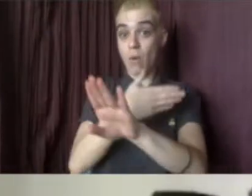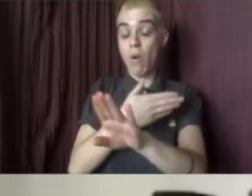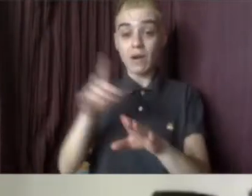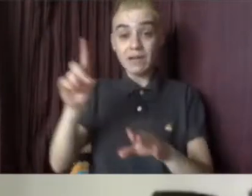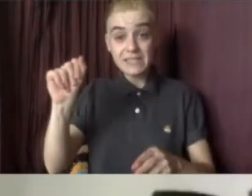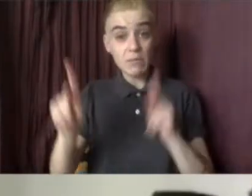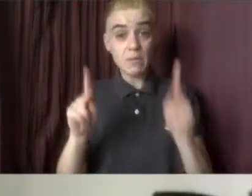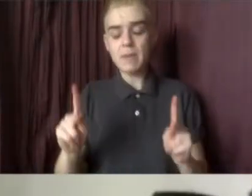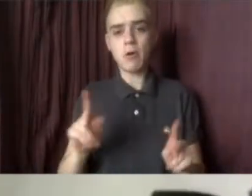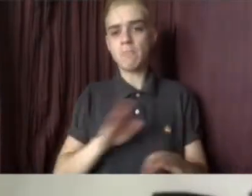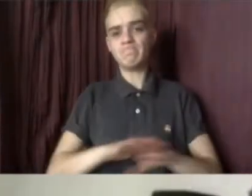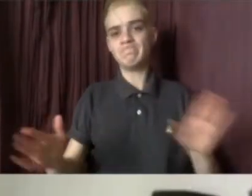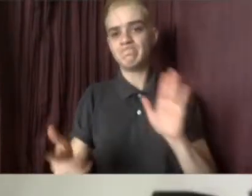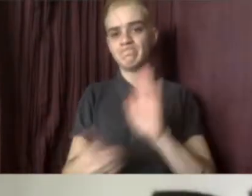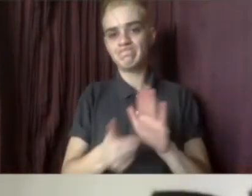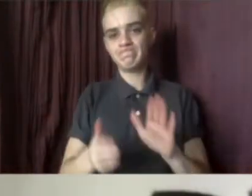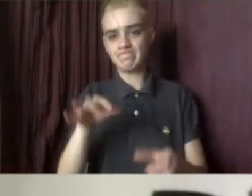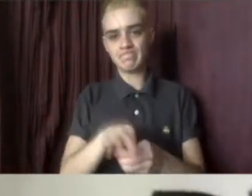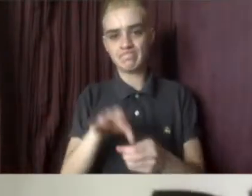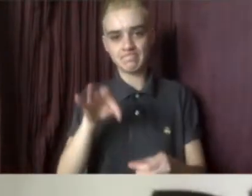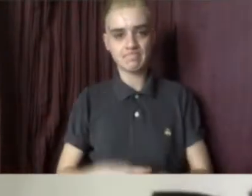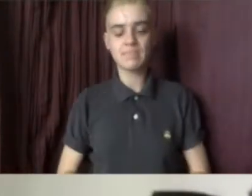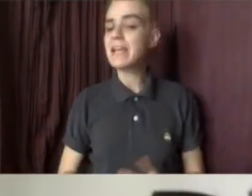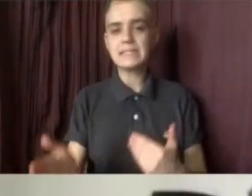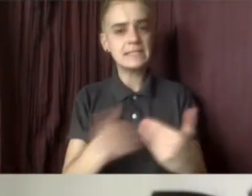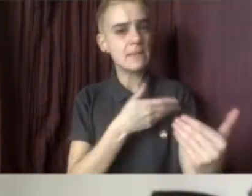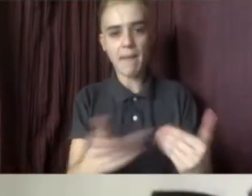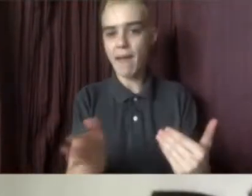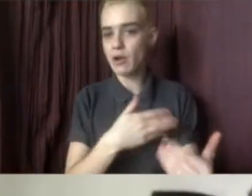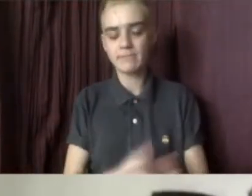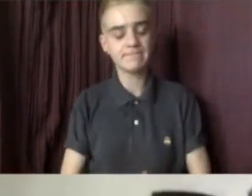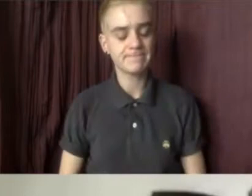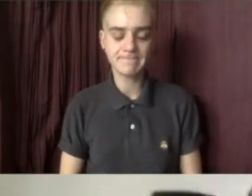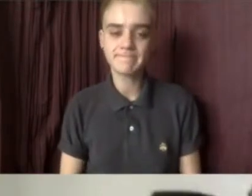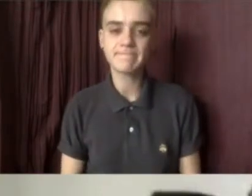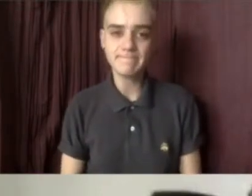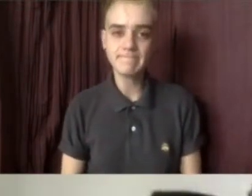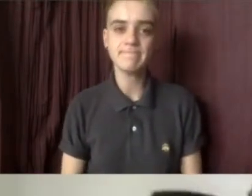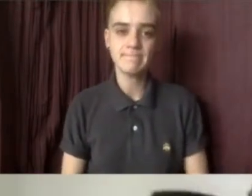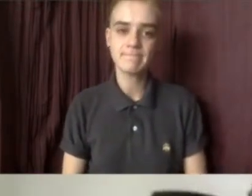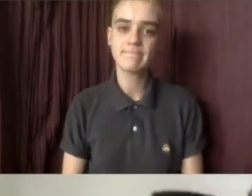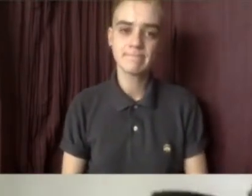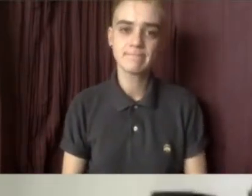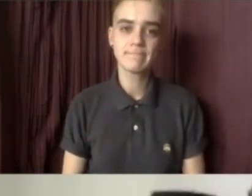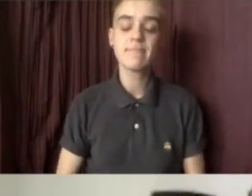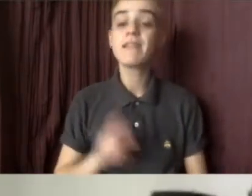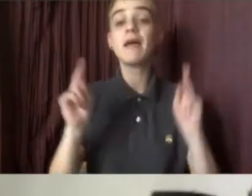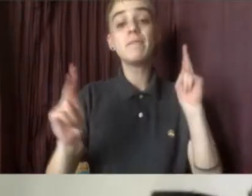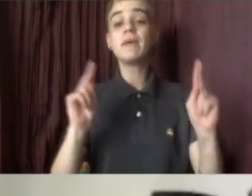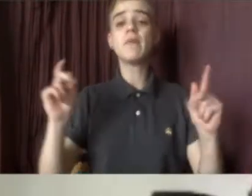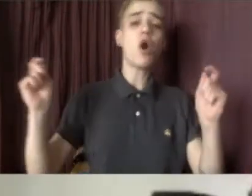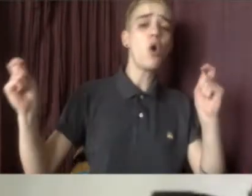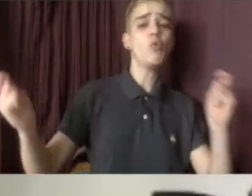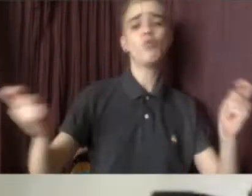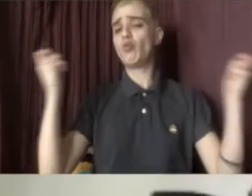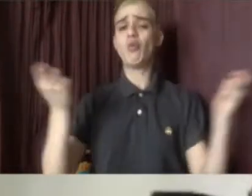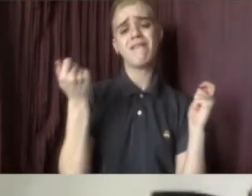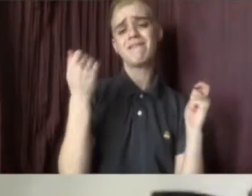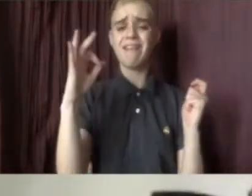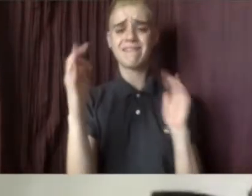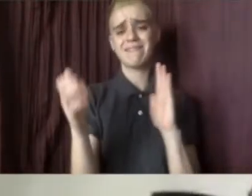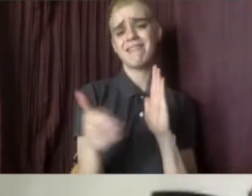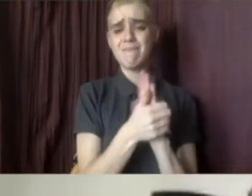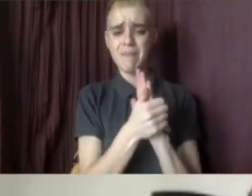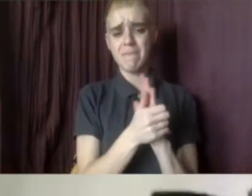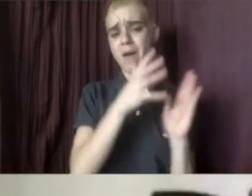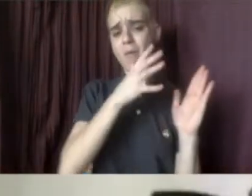to vote. And that's how you need to celebrate that, what happened there. Women of color, Black, BIPOC, Native American women,